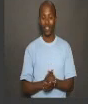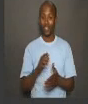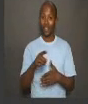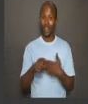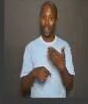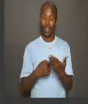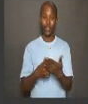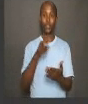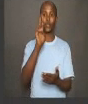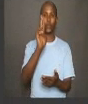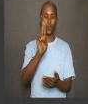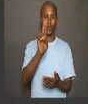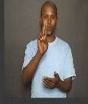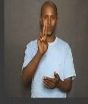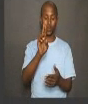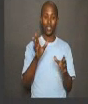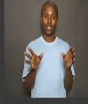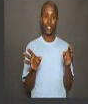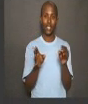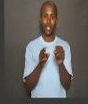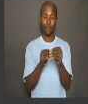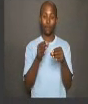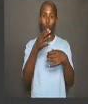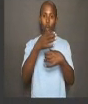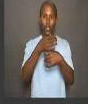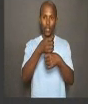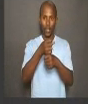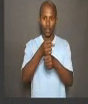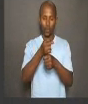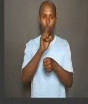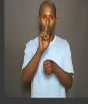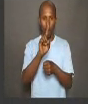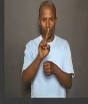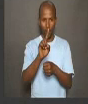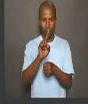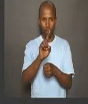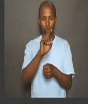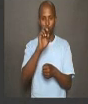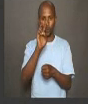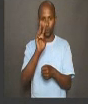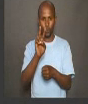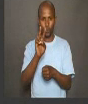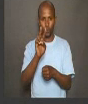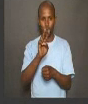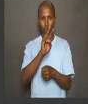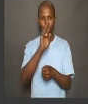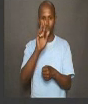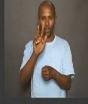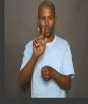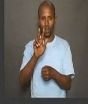Let U be the set containing 1, 2,